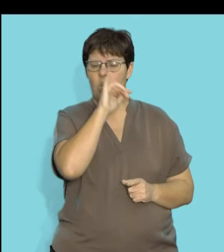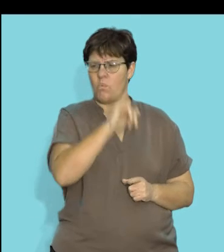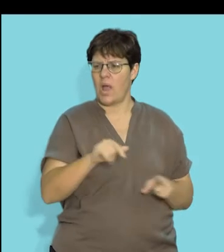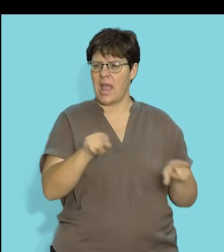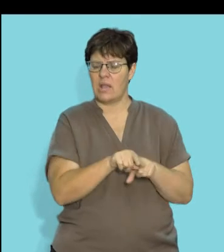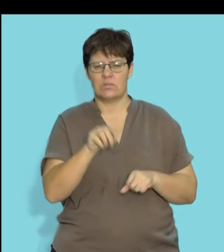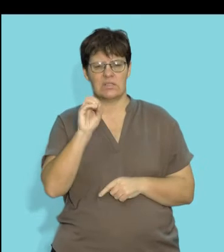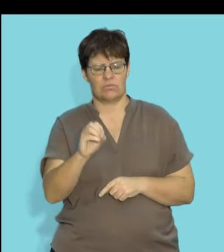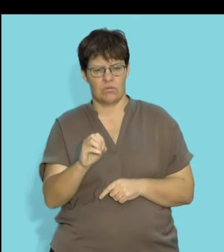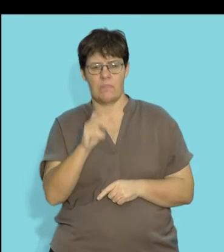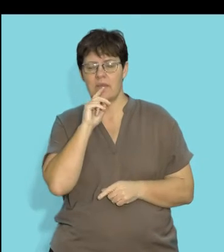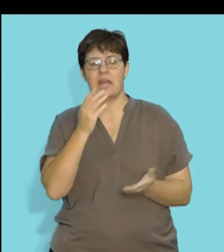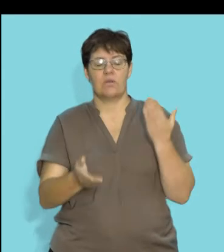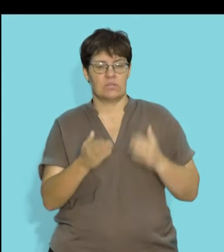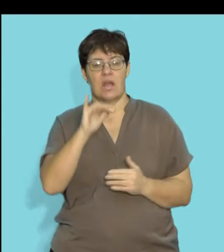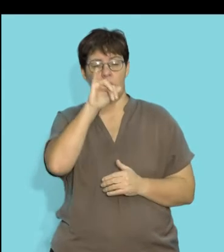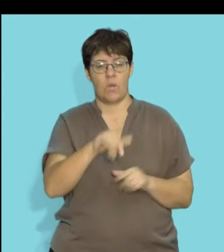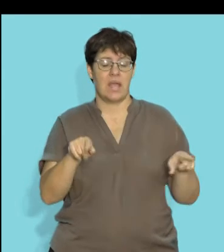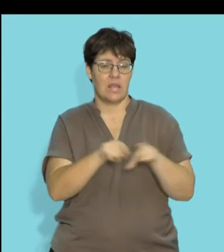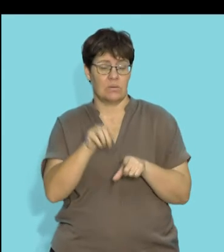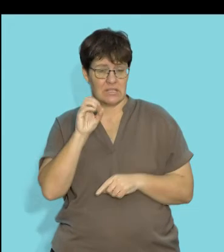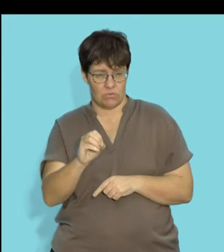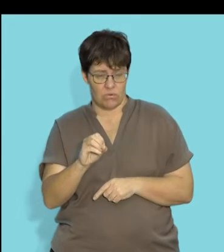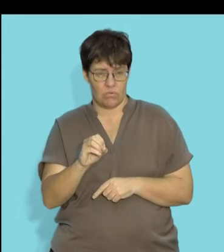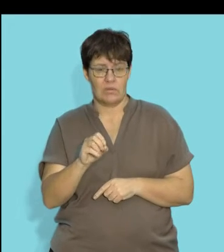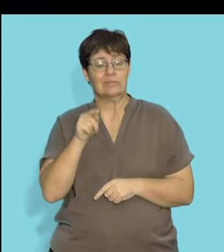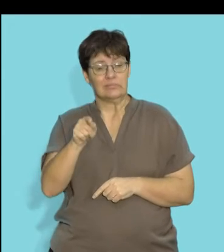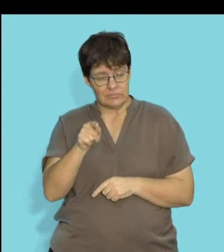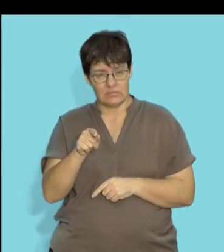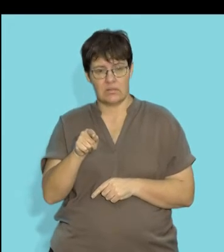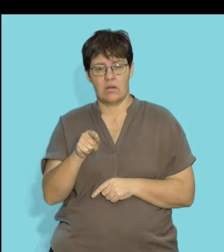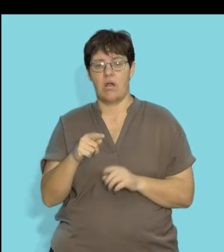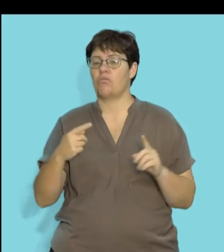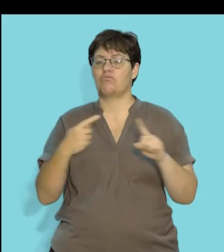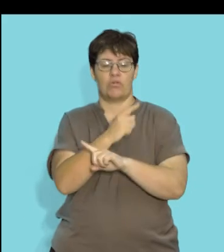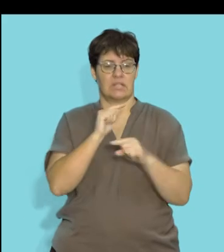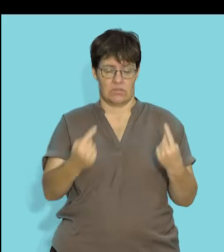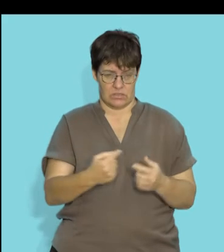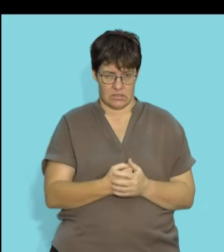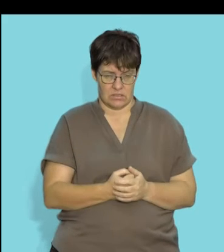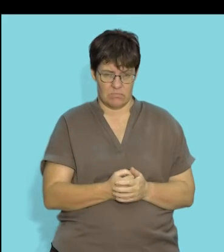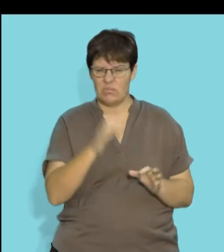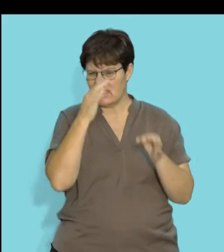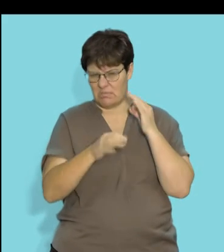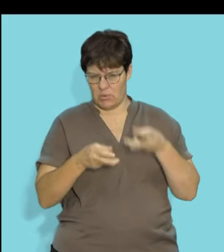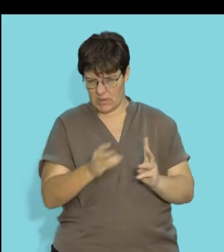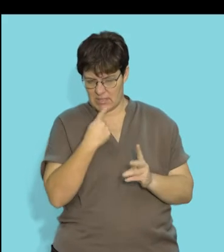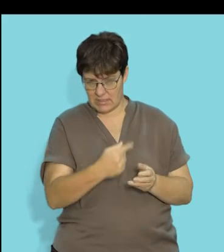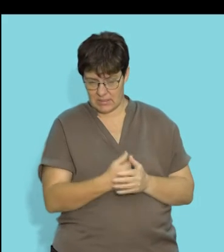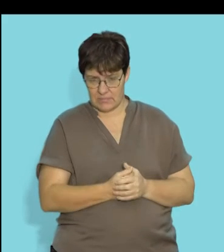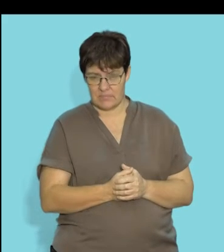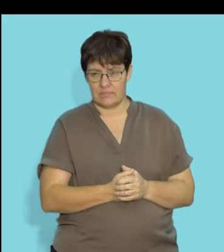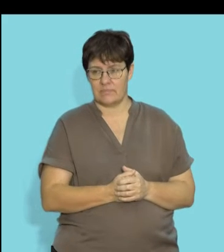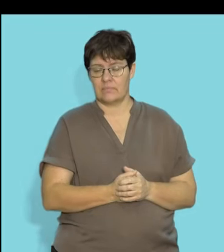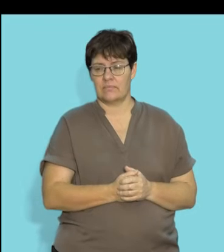is equal to, it means the equation y equal to 0 is where the graph cannot cross in simple terms. That's what